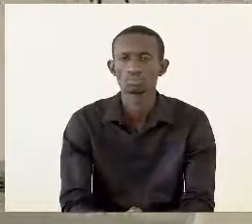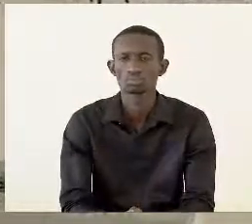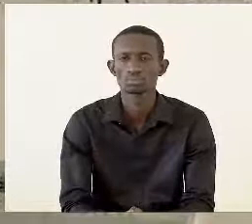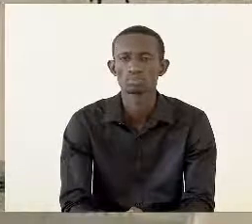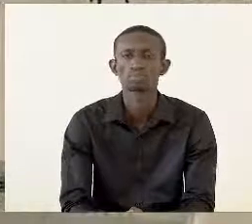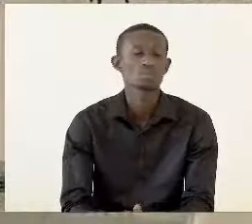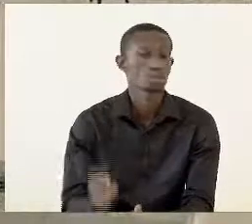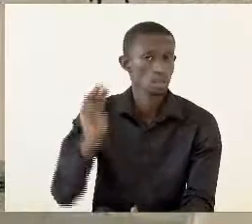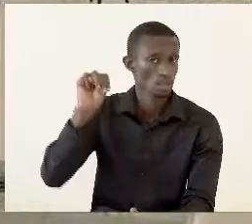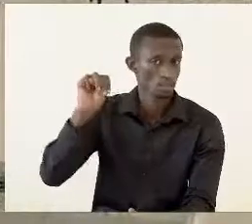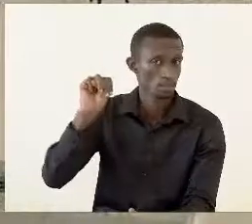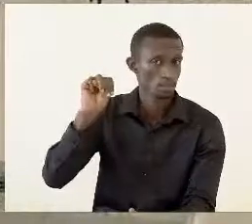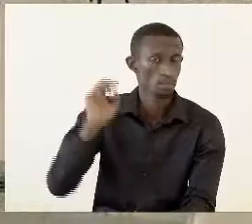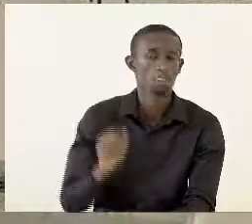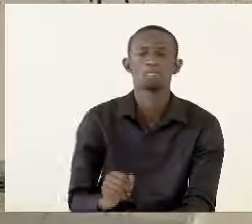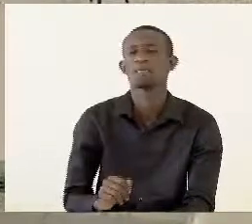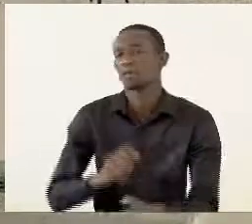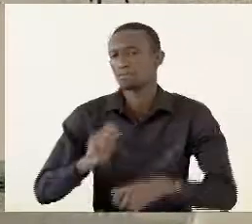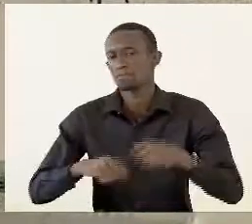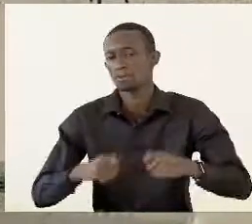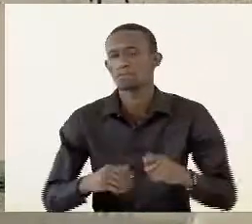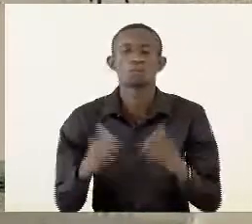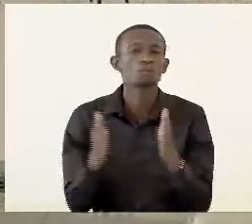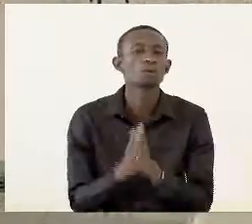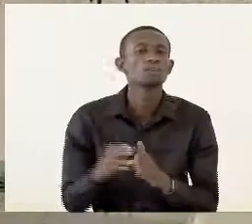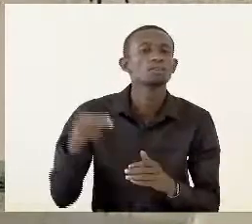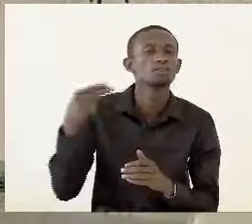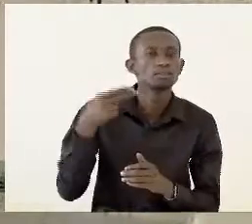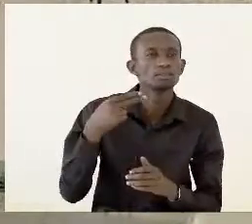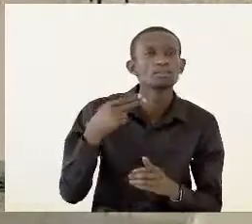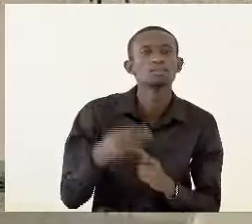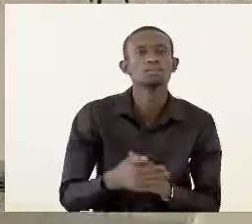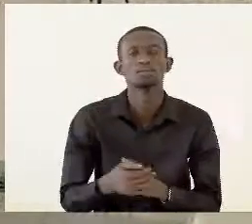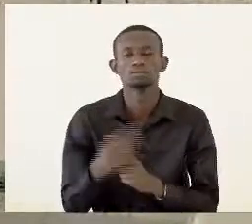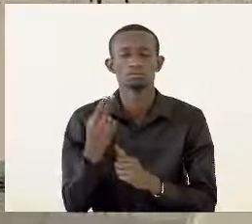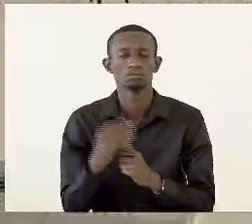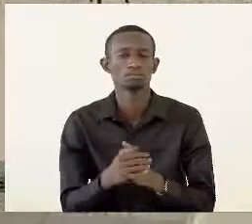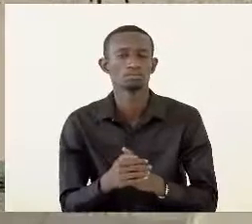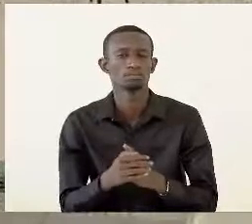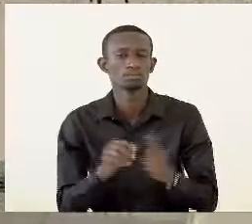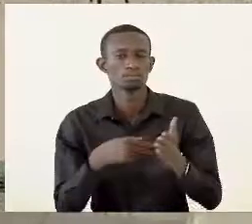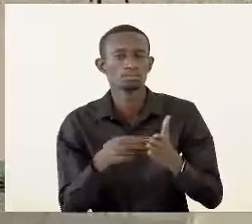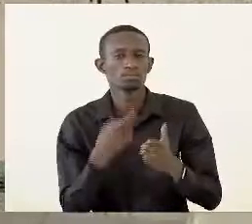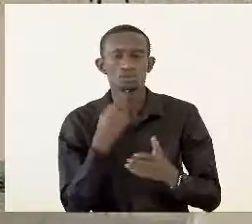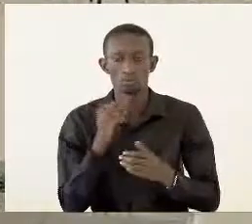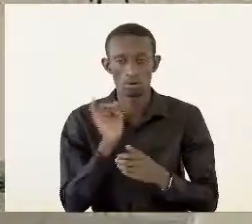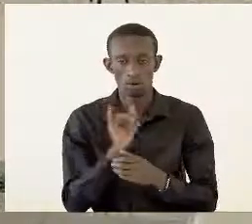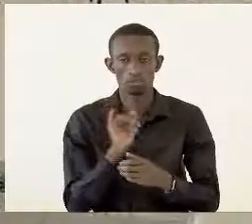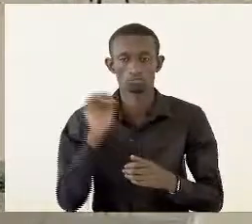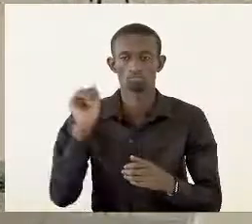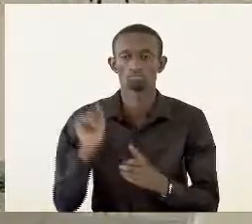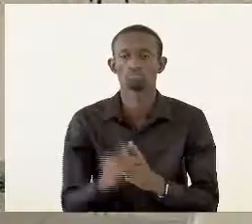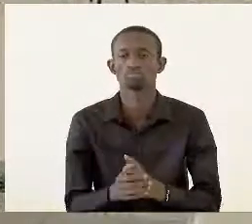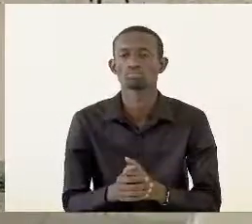reacting with hydrogen, which is a gas, at a high temperature, we have to heat, you